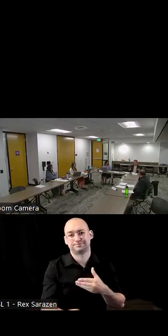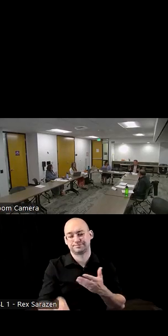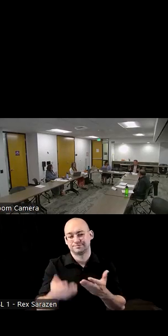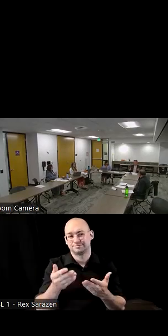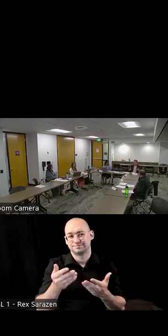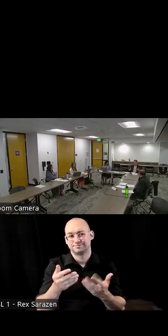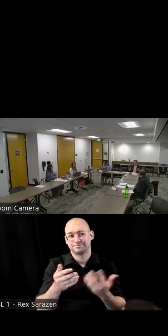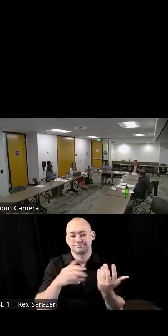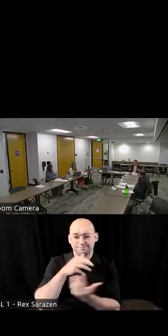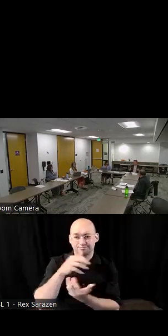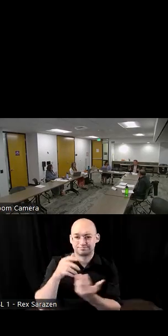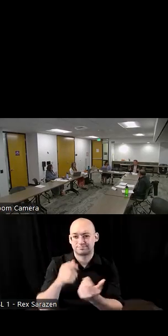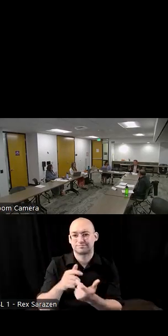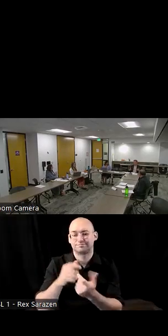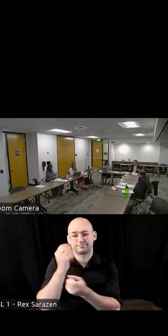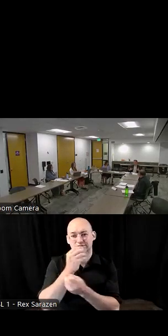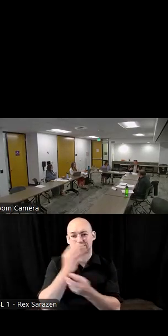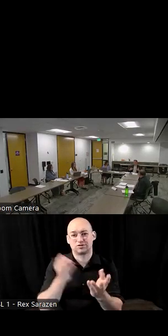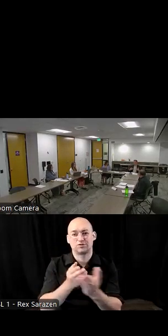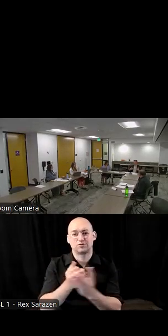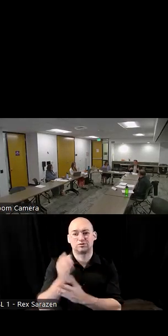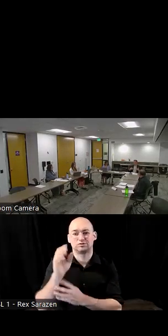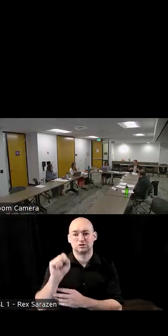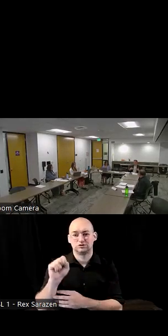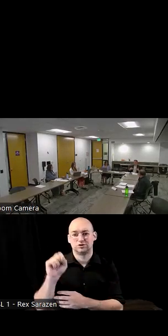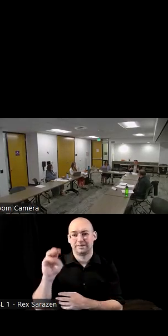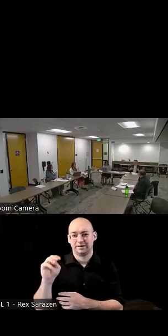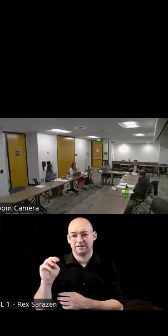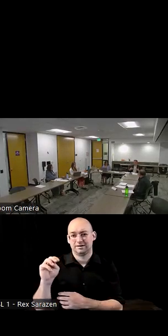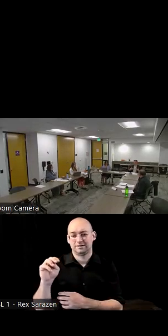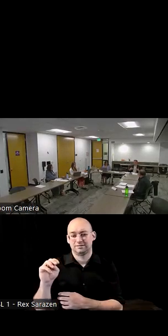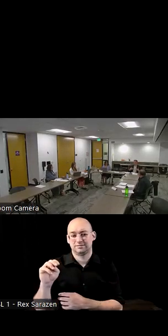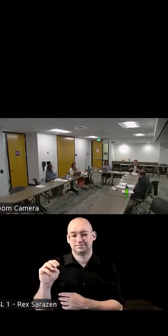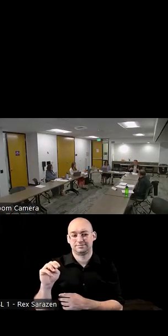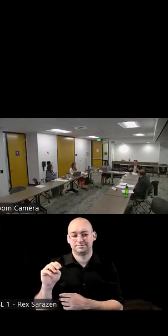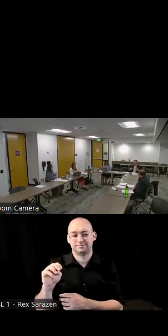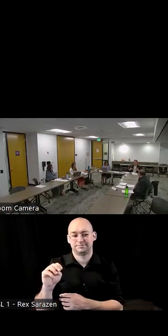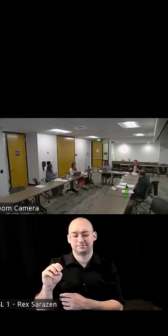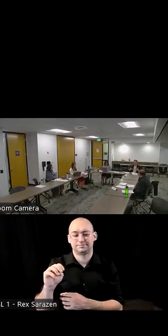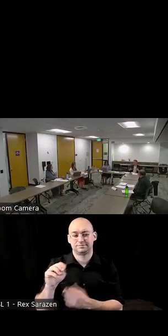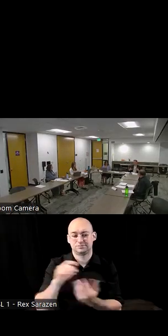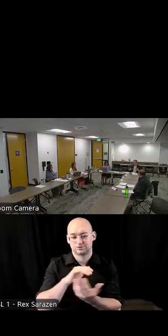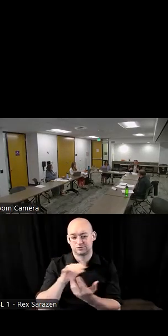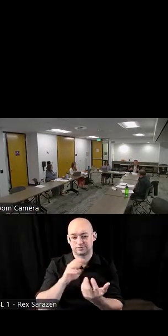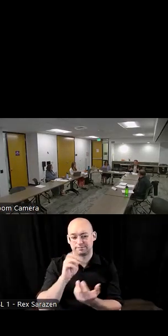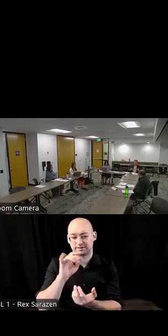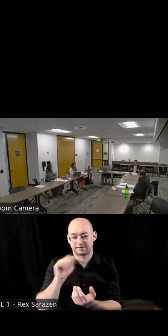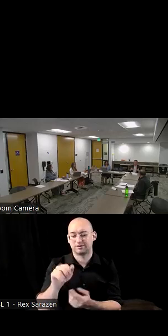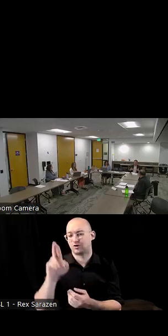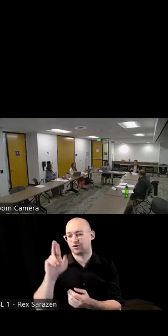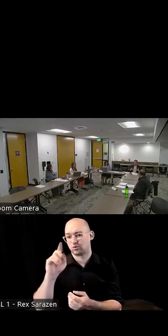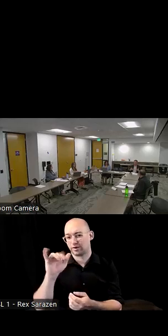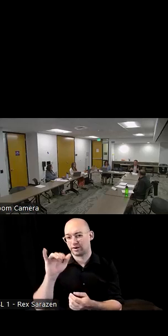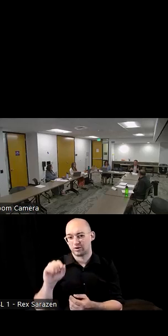of information through social media, maybe through online, radio spots, ads, maybe